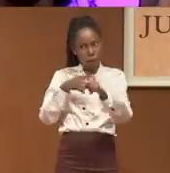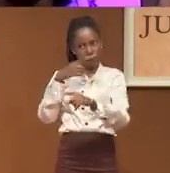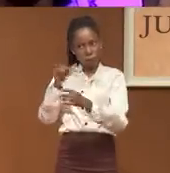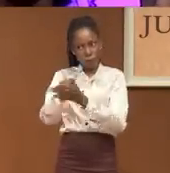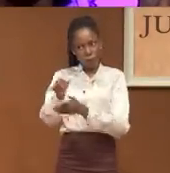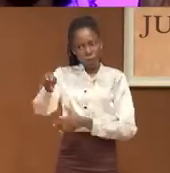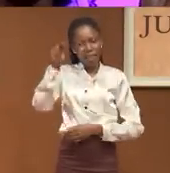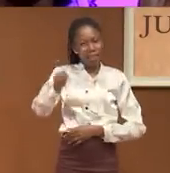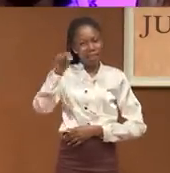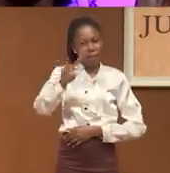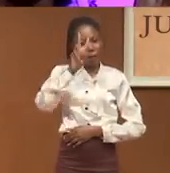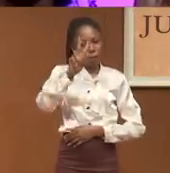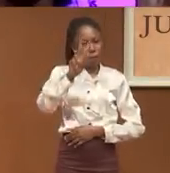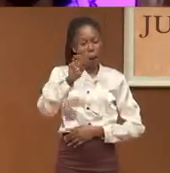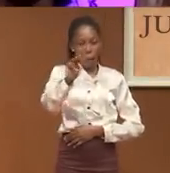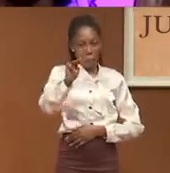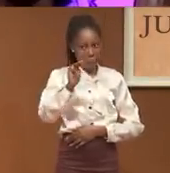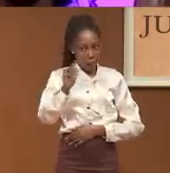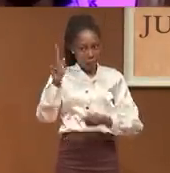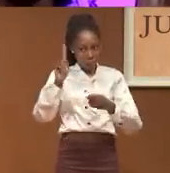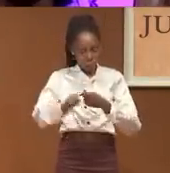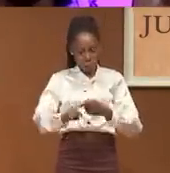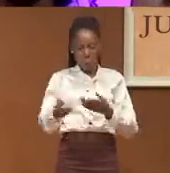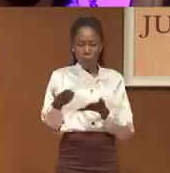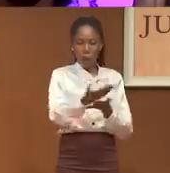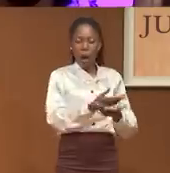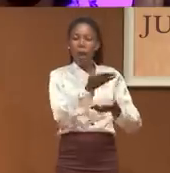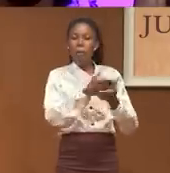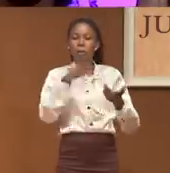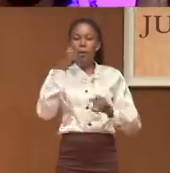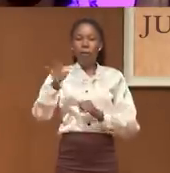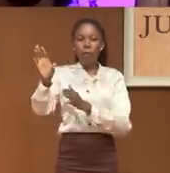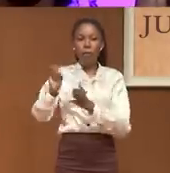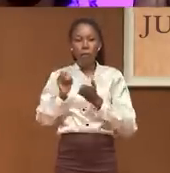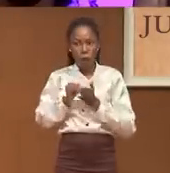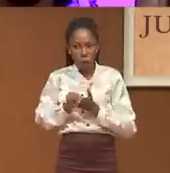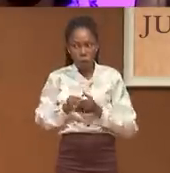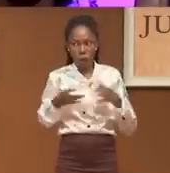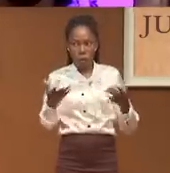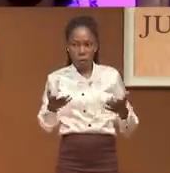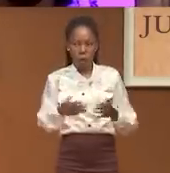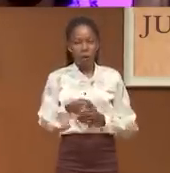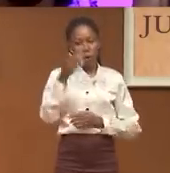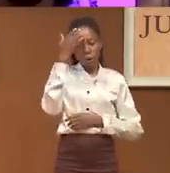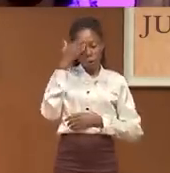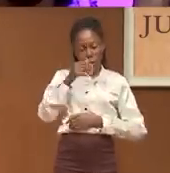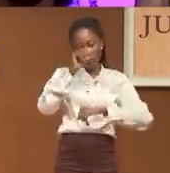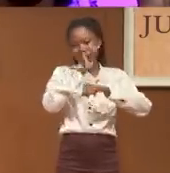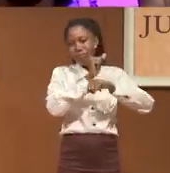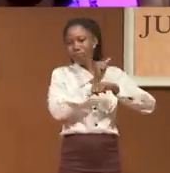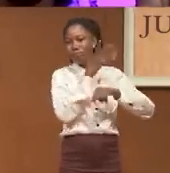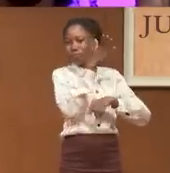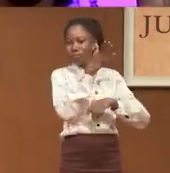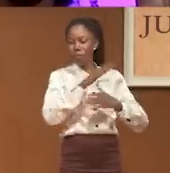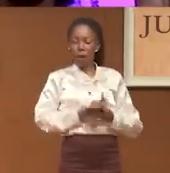of 2 million to clear his consignment at the port because it's attracting demurrage. I said,